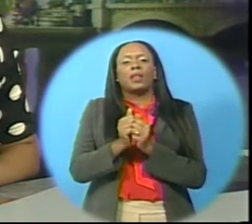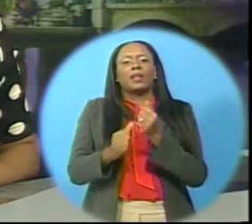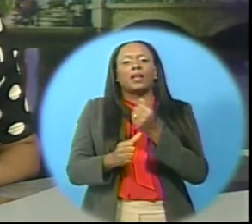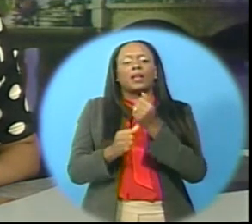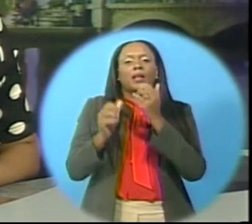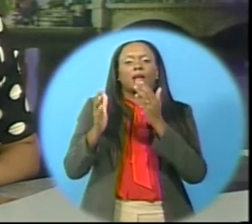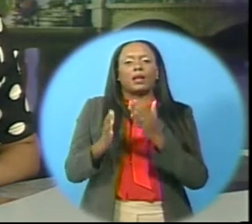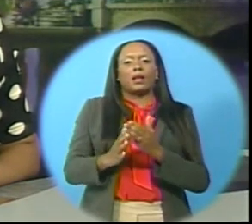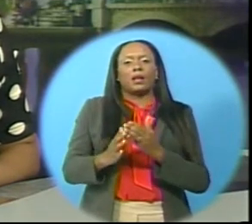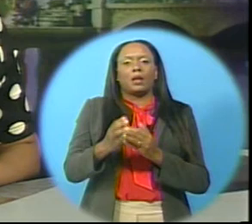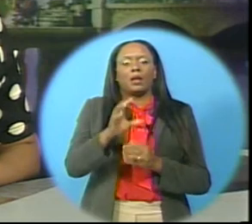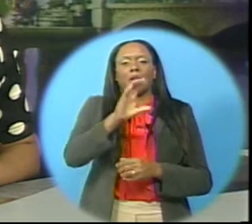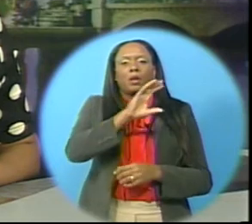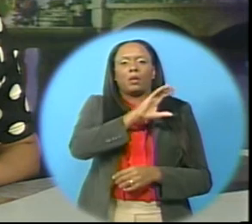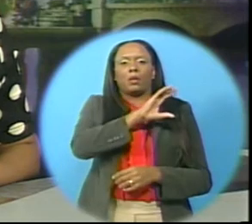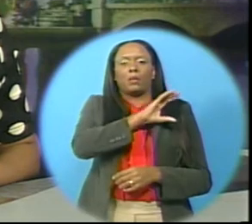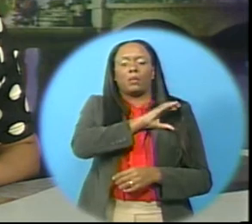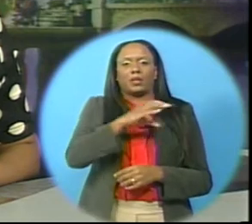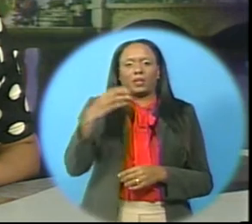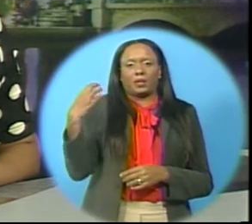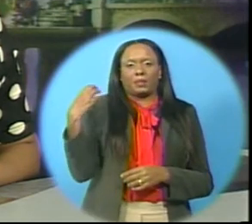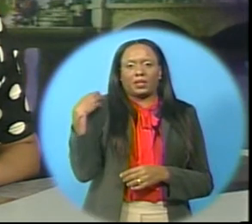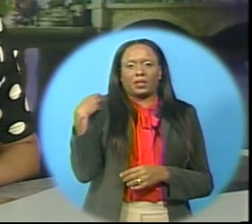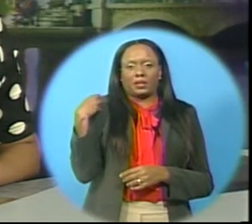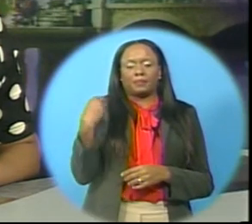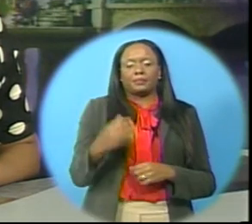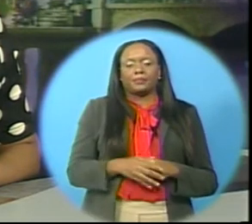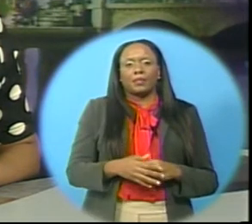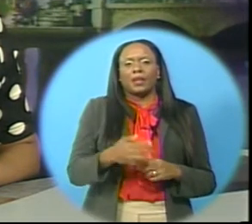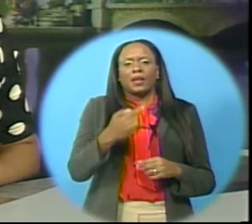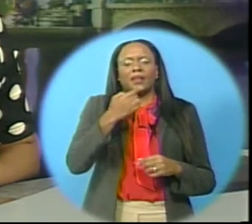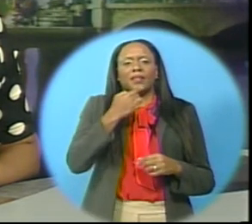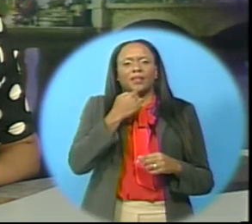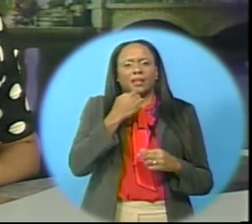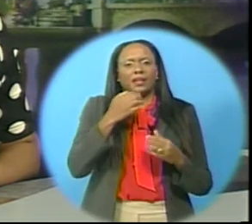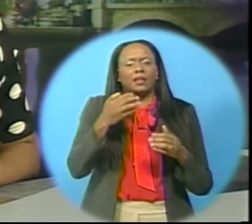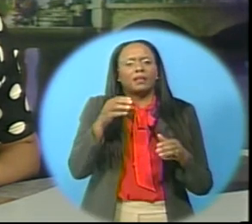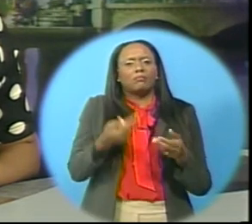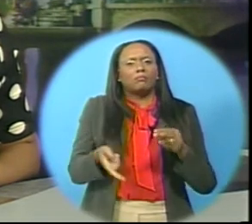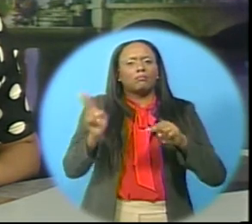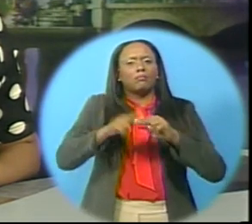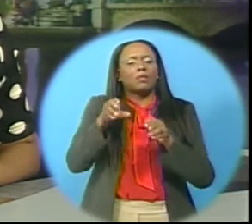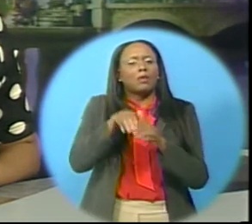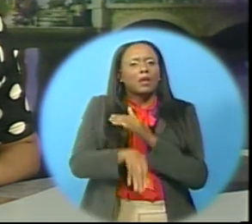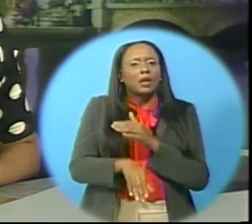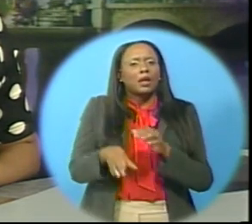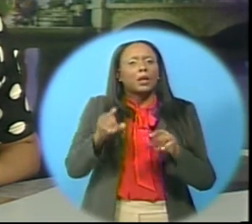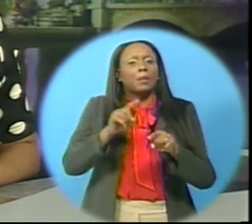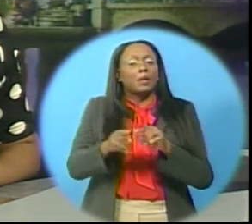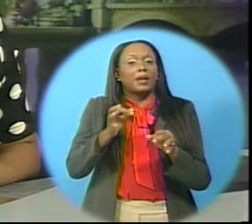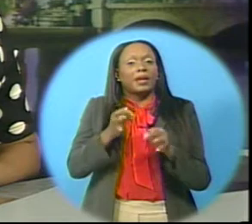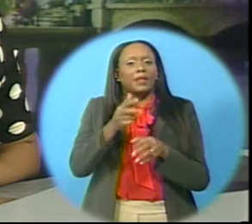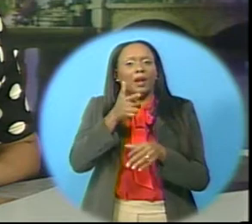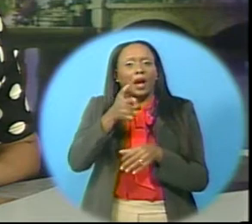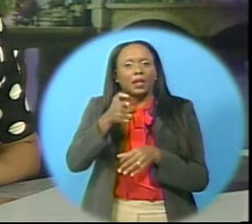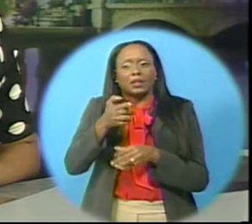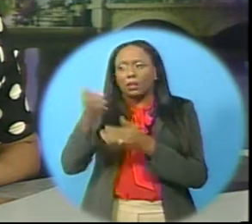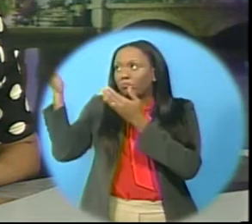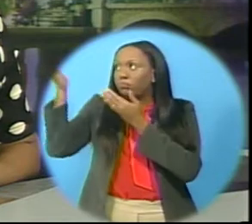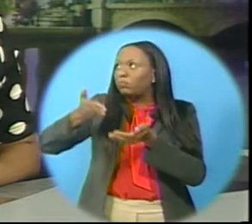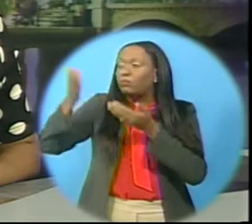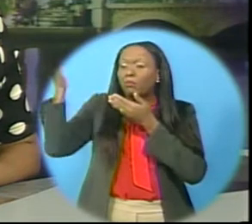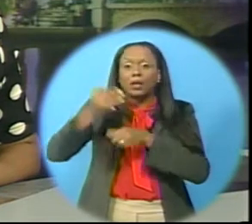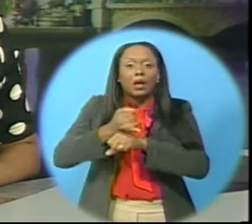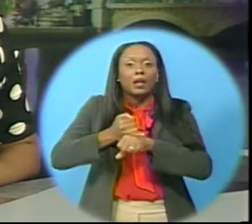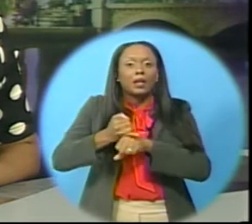says that while Barbados has seen an increase in crime, the situation is not a runaway one. He says that if firearms are coming into the island, they can